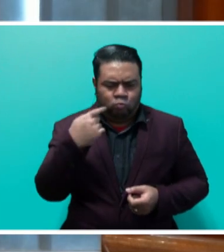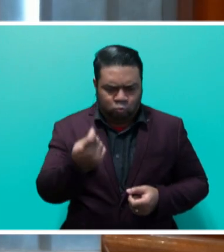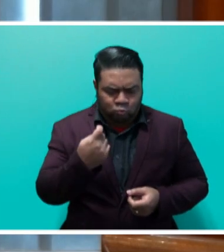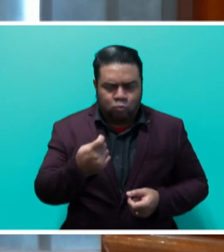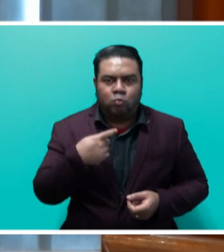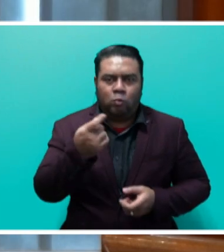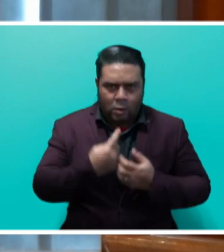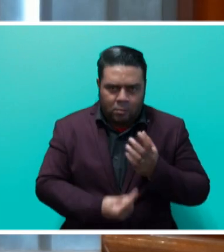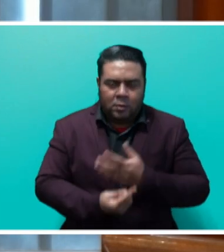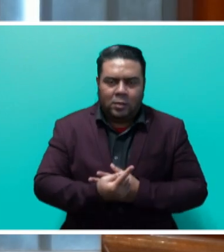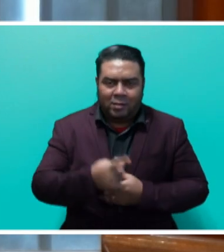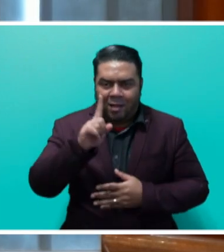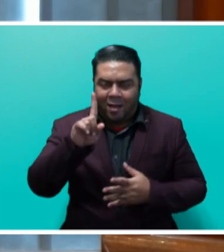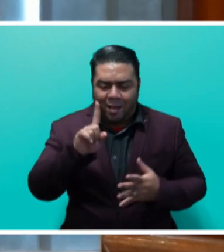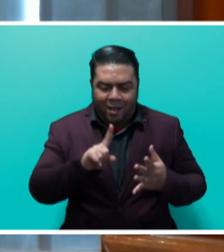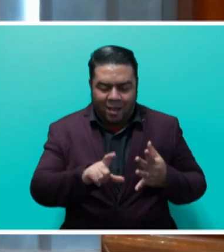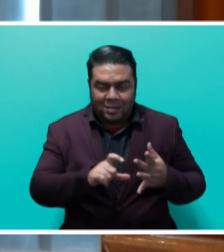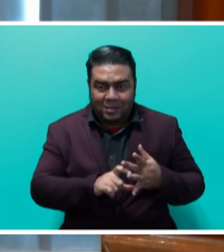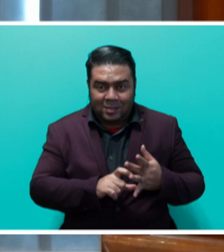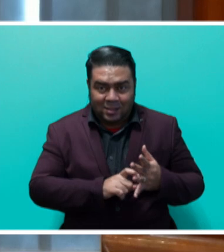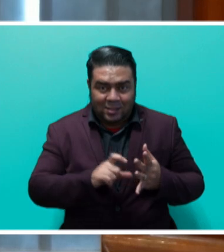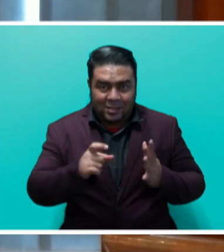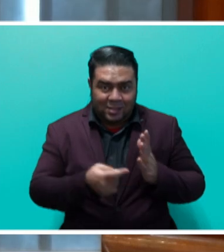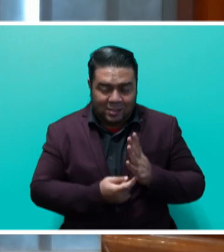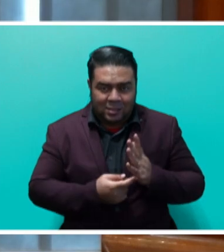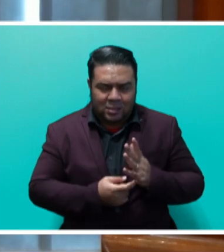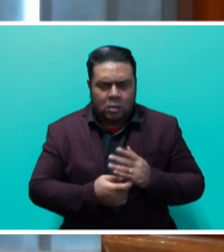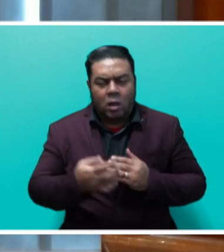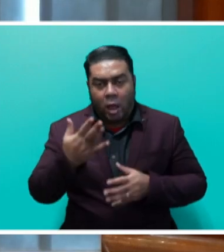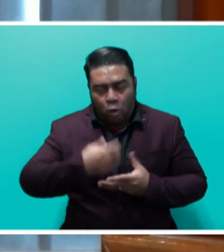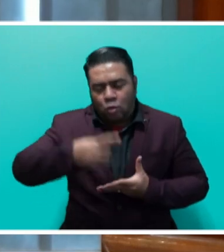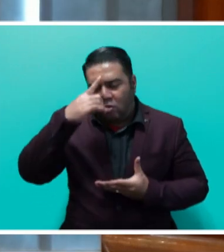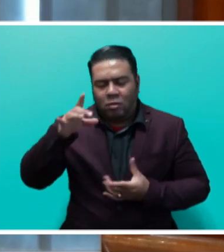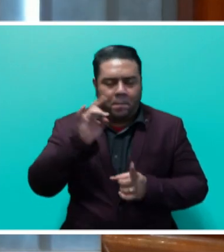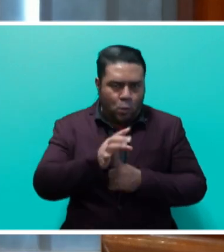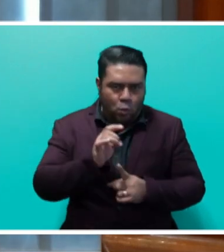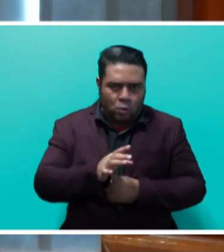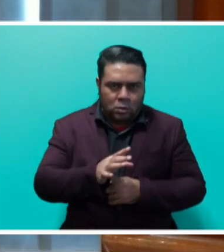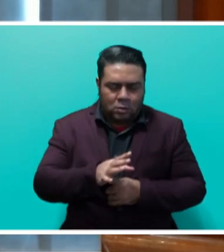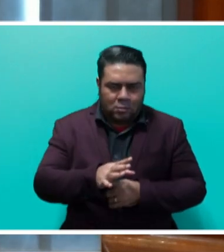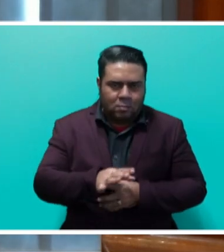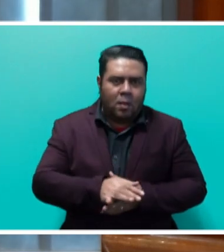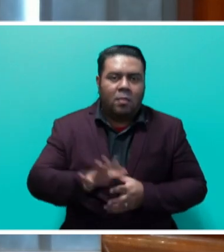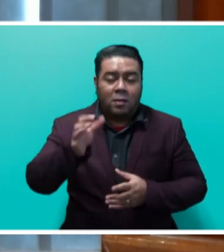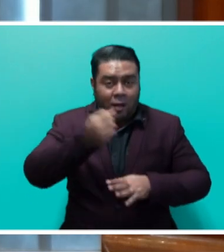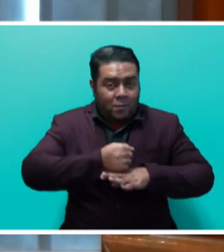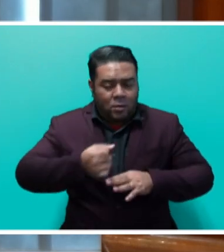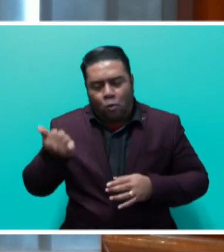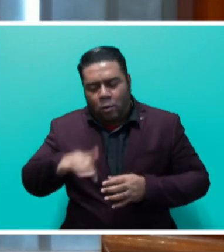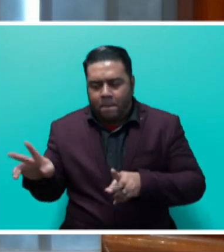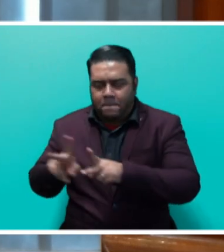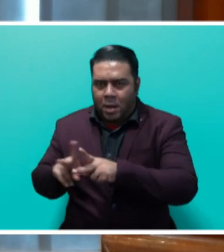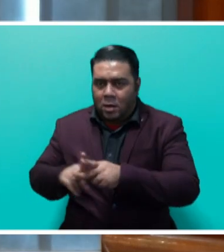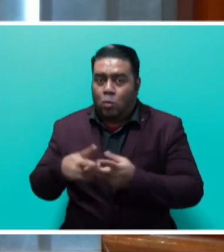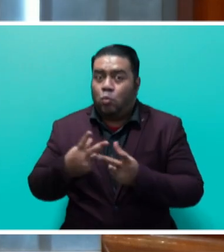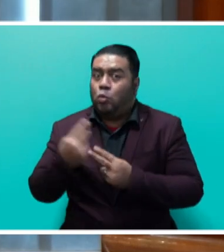the ICT sector. And of course, as I've mentioned, education is key. The government has already partnered with USP